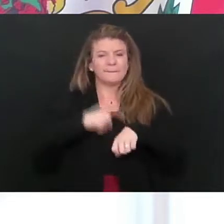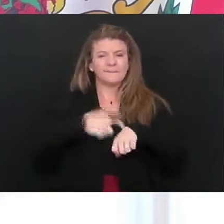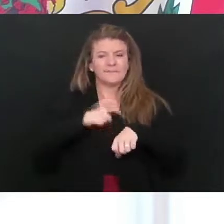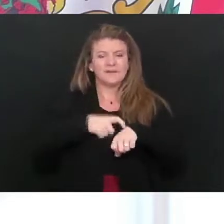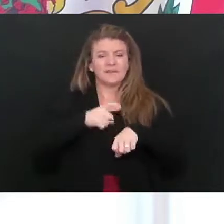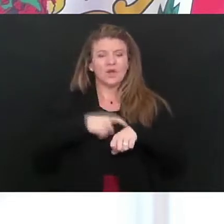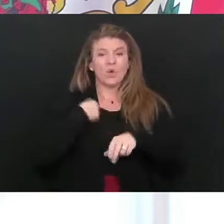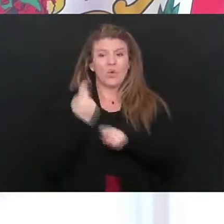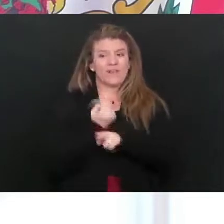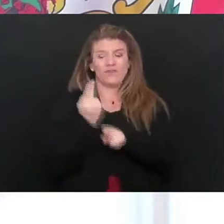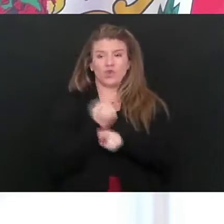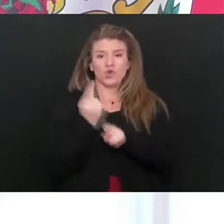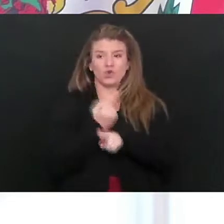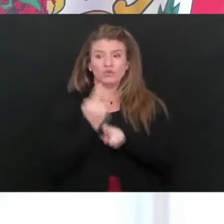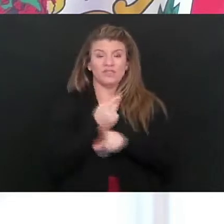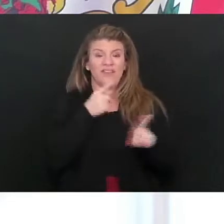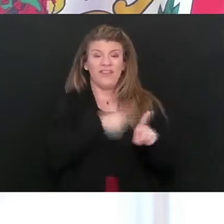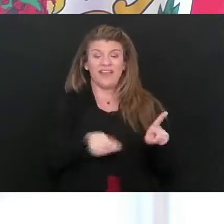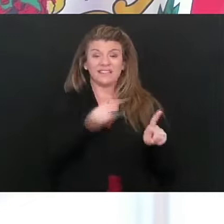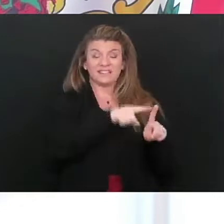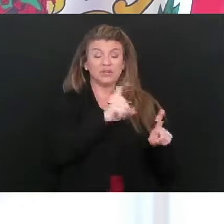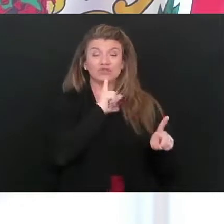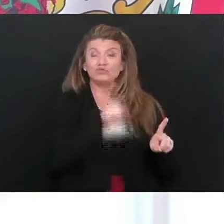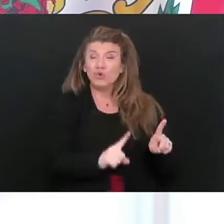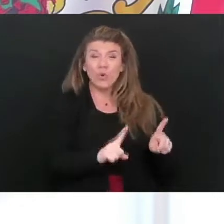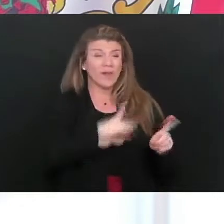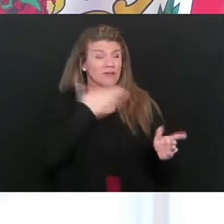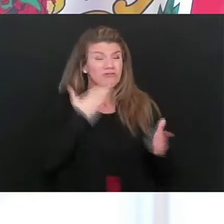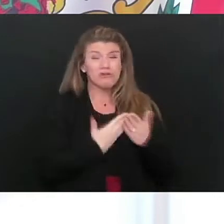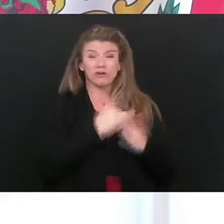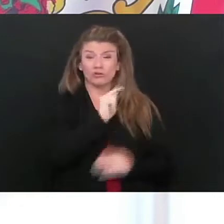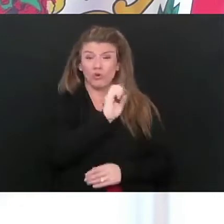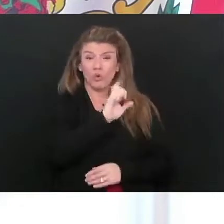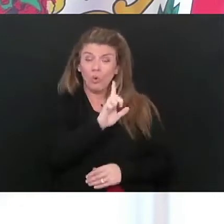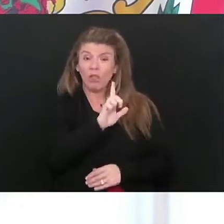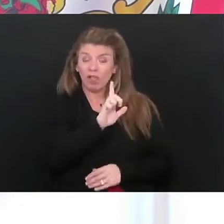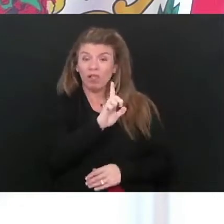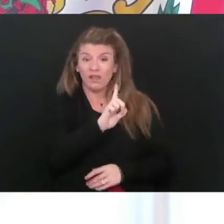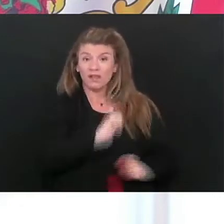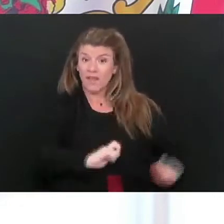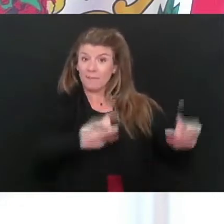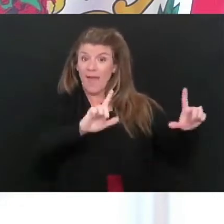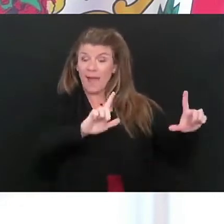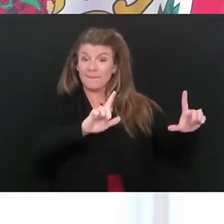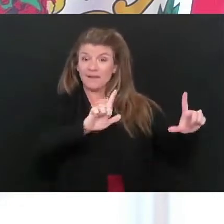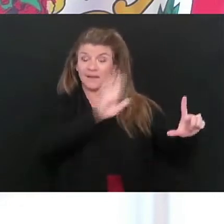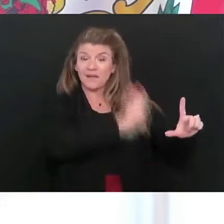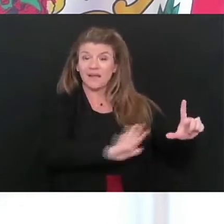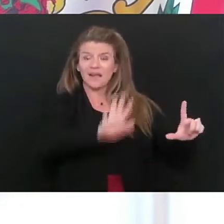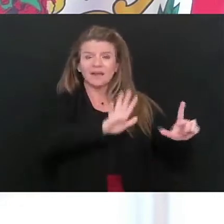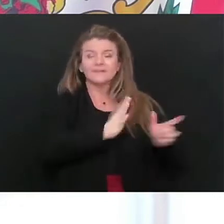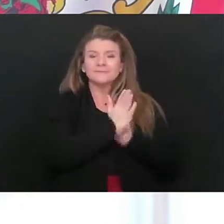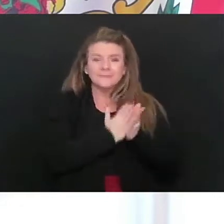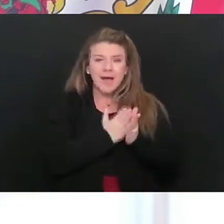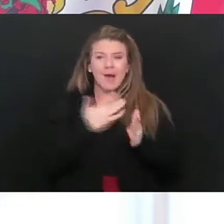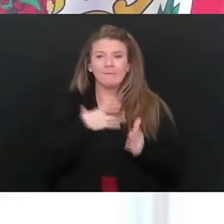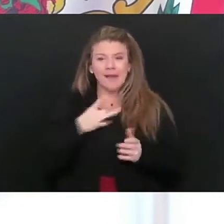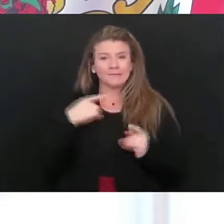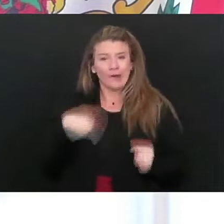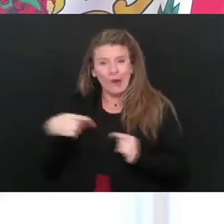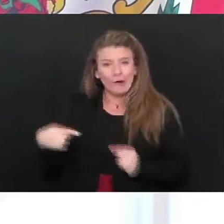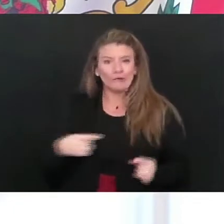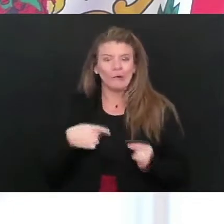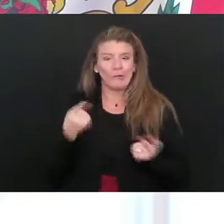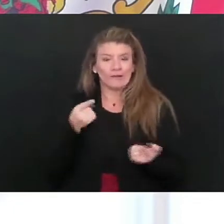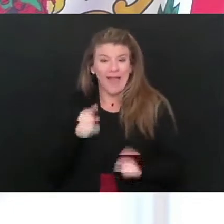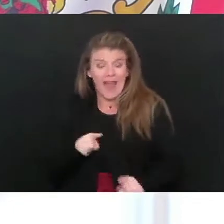we have used this really valuable tool. It's been argumentative at times, but it has